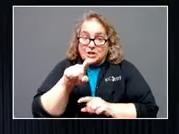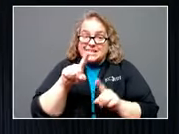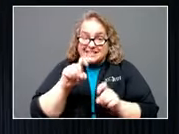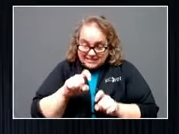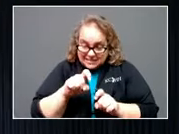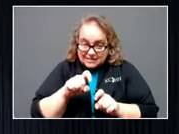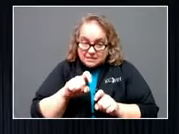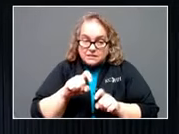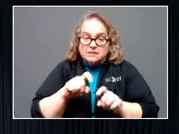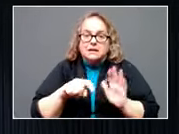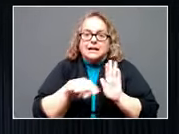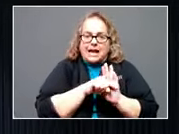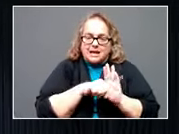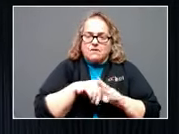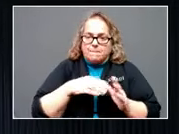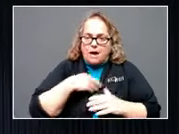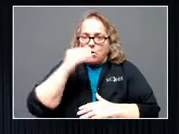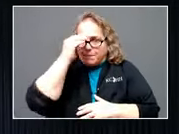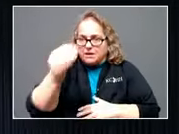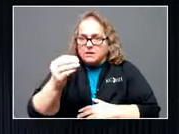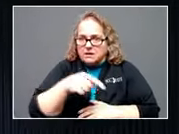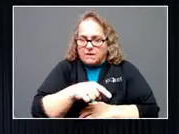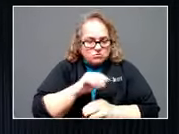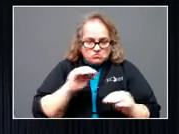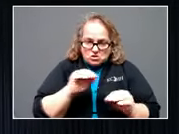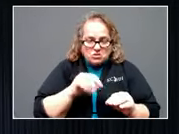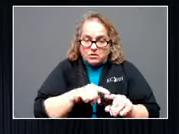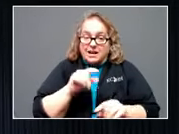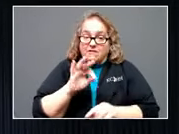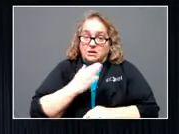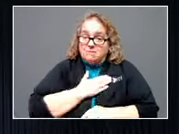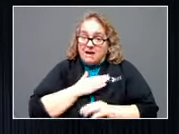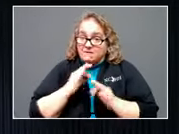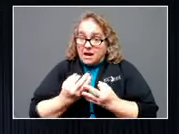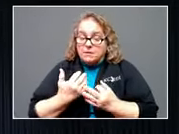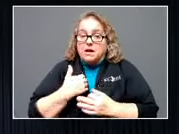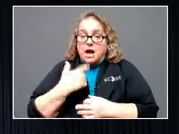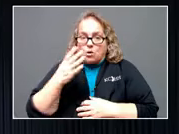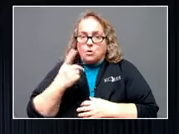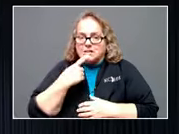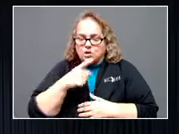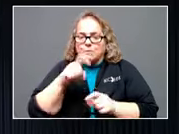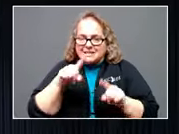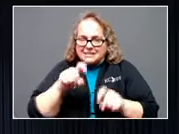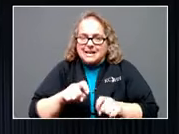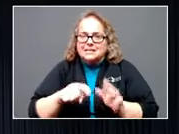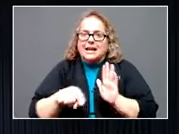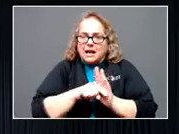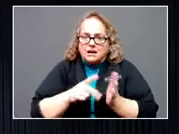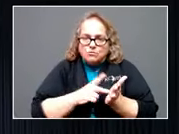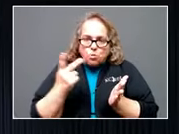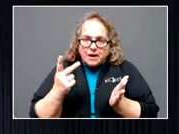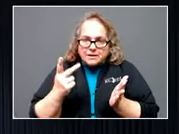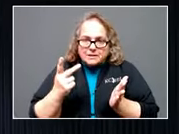least once. I would, if it were me or my family, want to test negative at least twice. And we already wear masks,